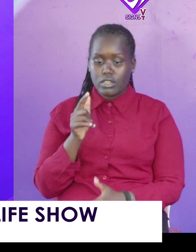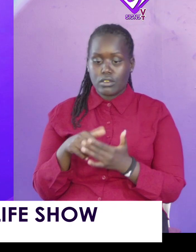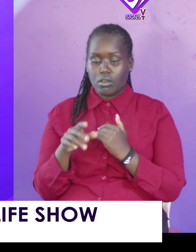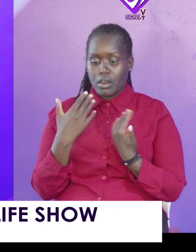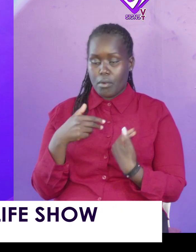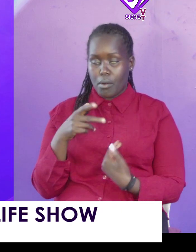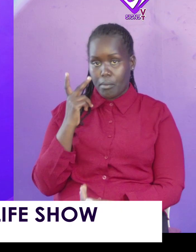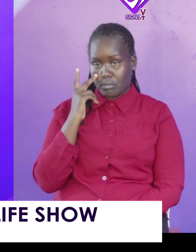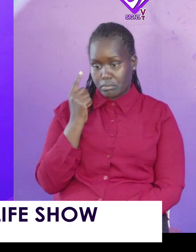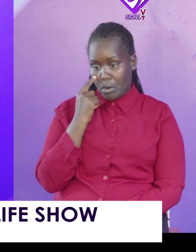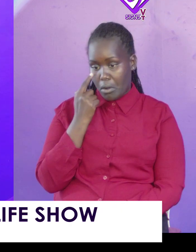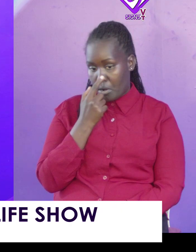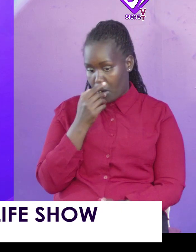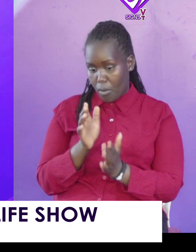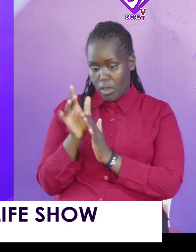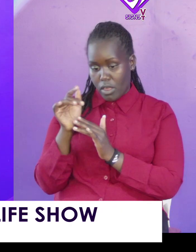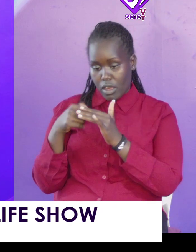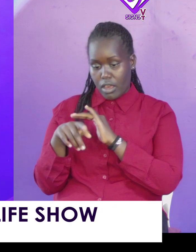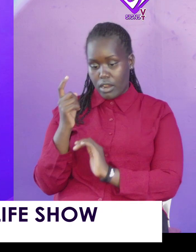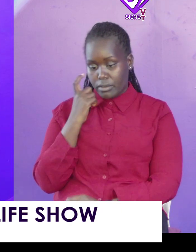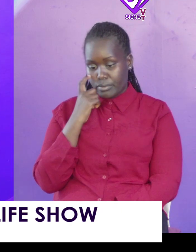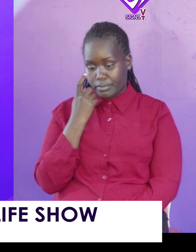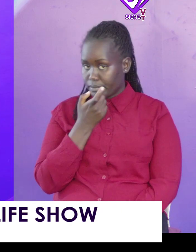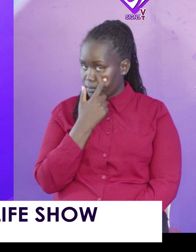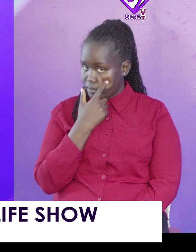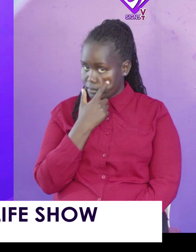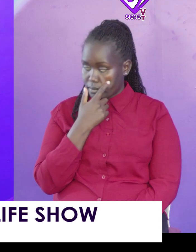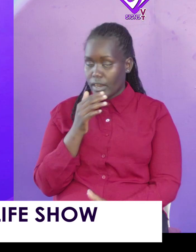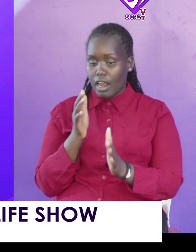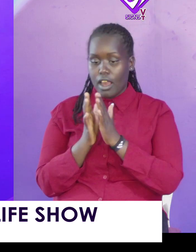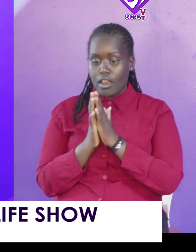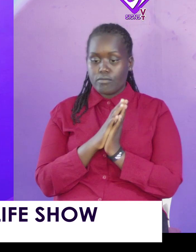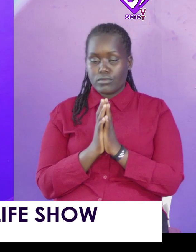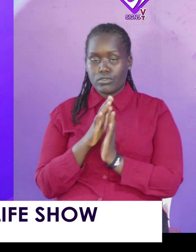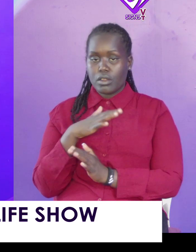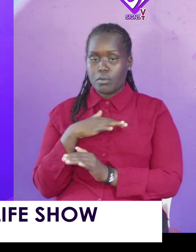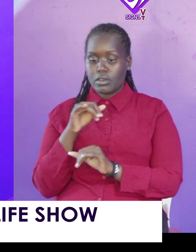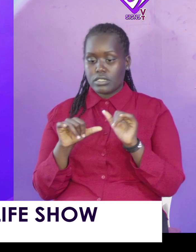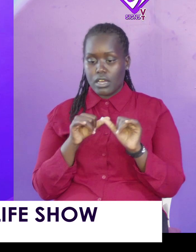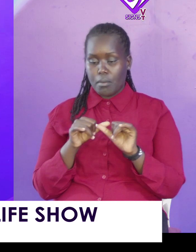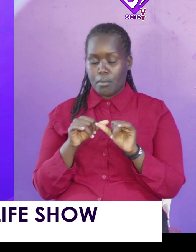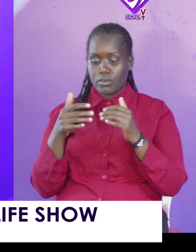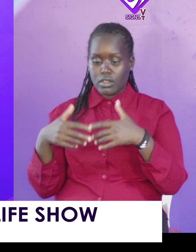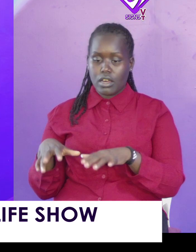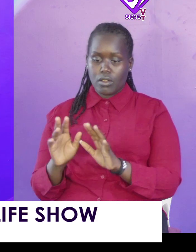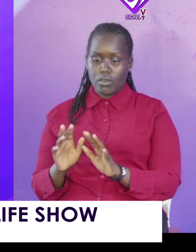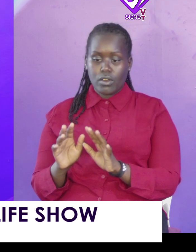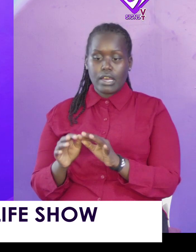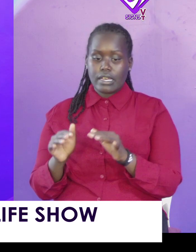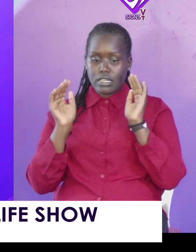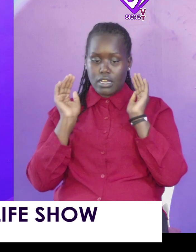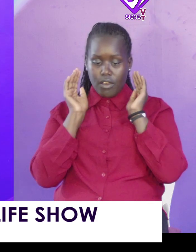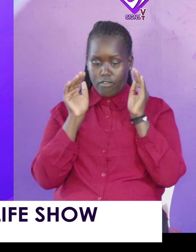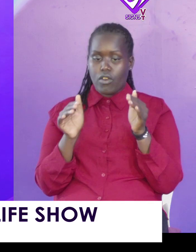see with my inner eyes. So my story about unwinding is